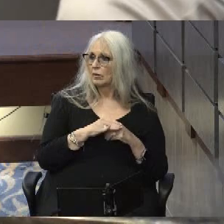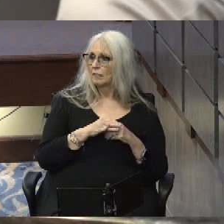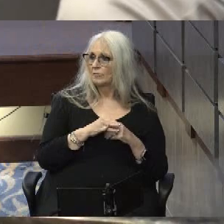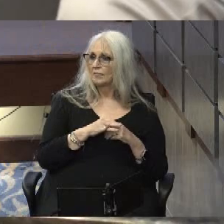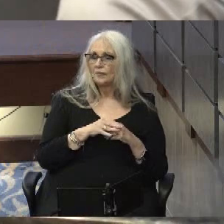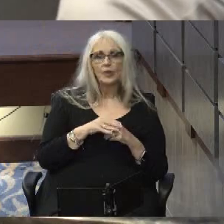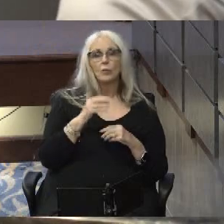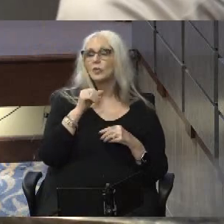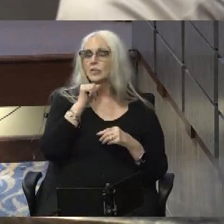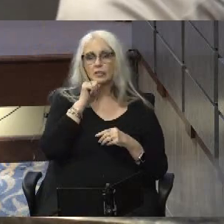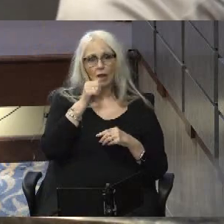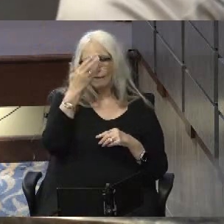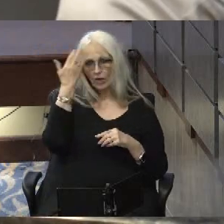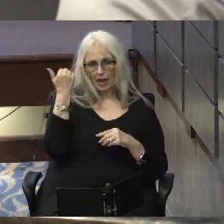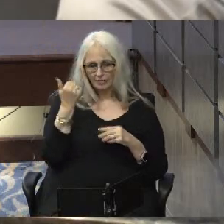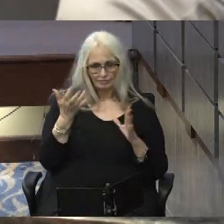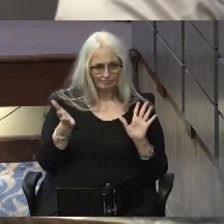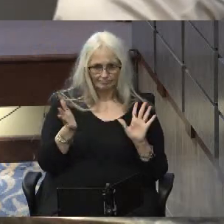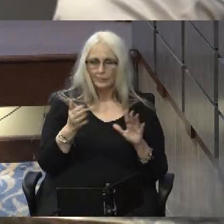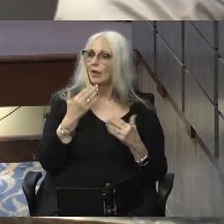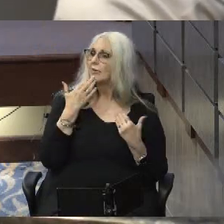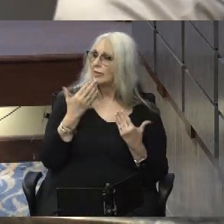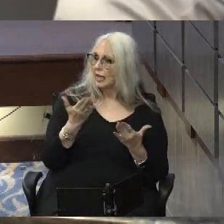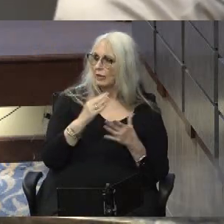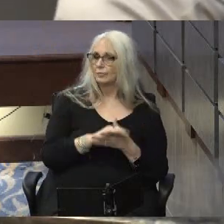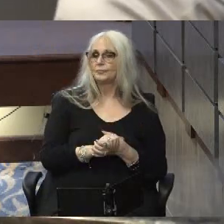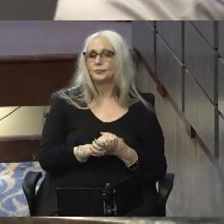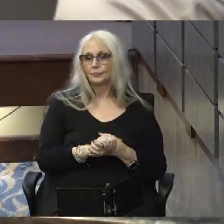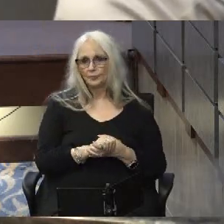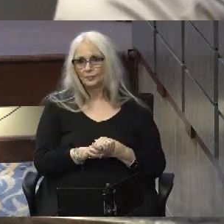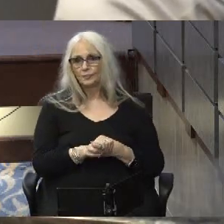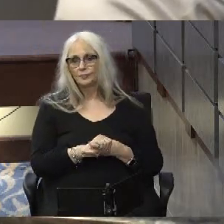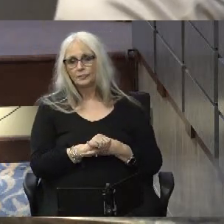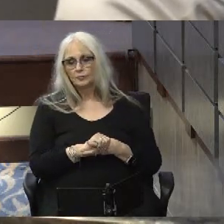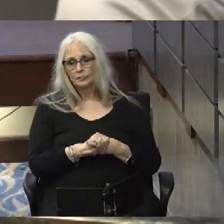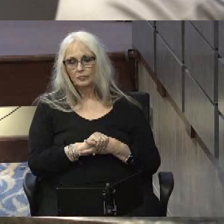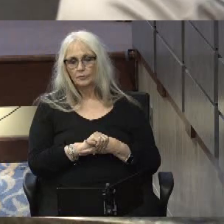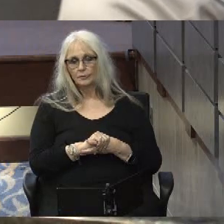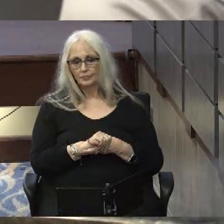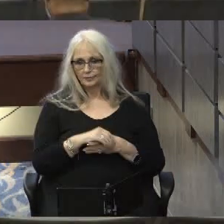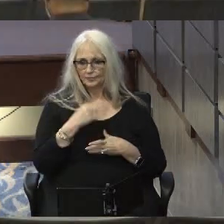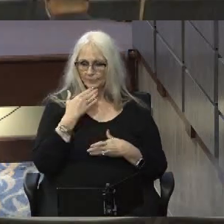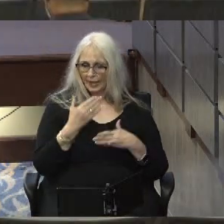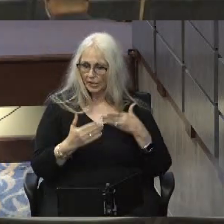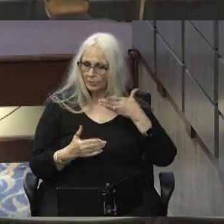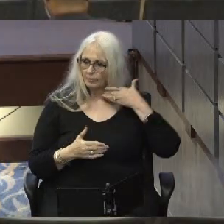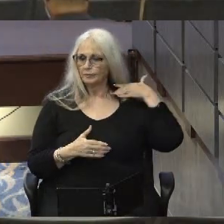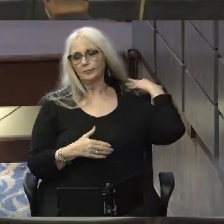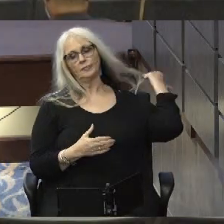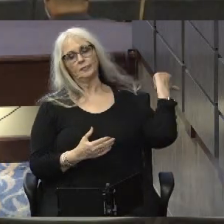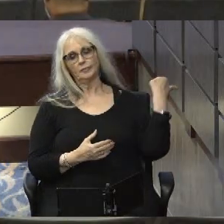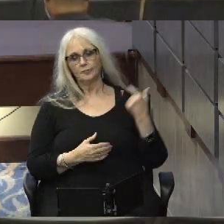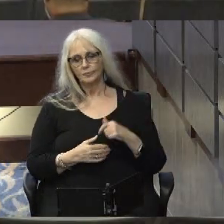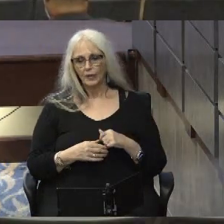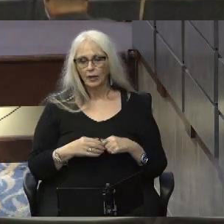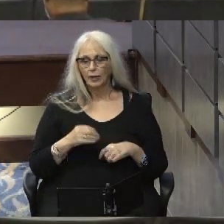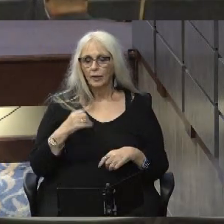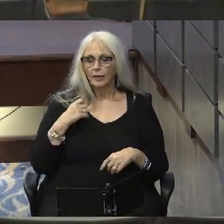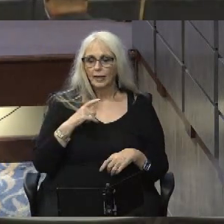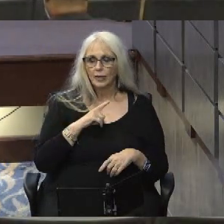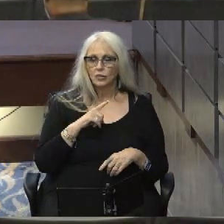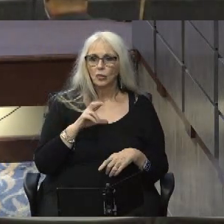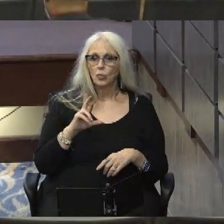have not forgotten, have not forgotten. Thank you. One thank of you. the things, I won't Councilman, belabor this, but thank you. Councilmember